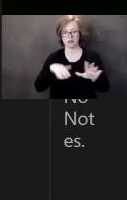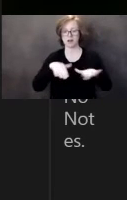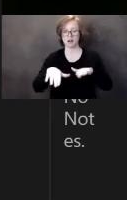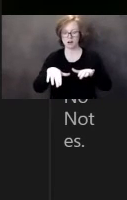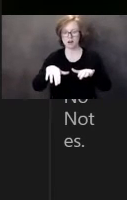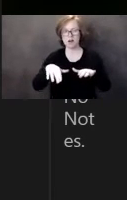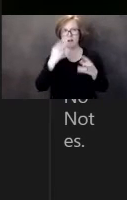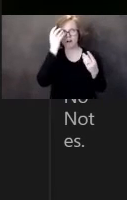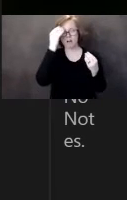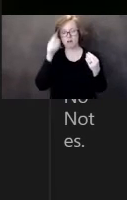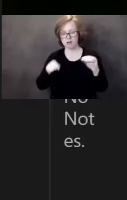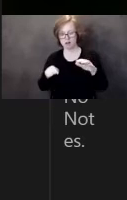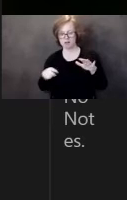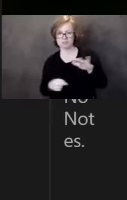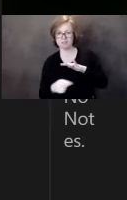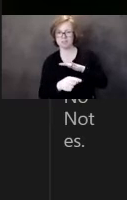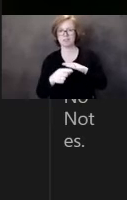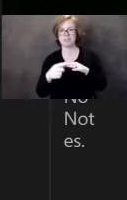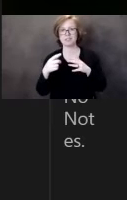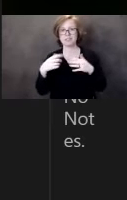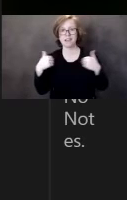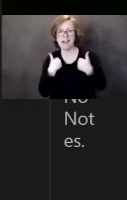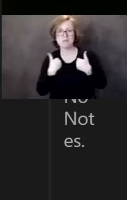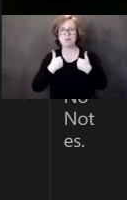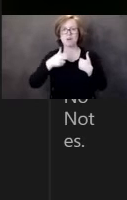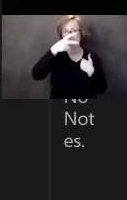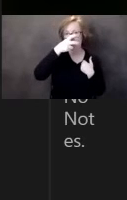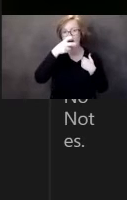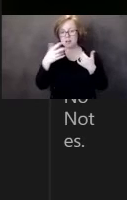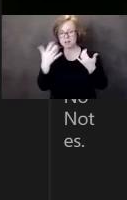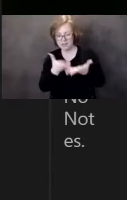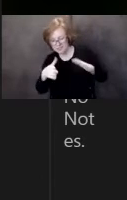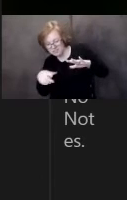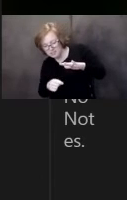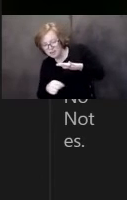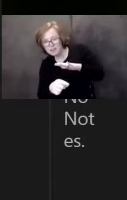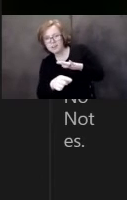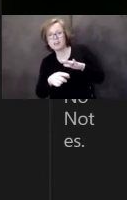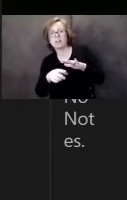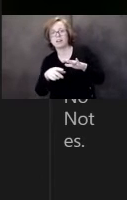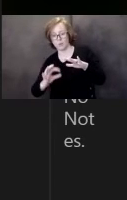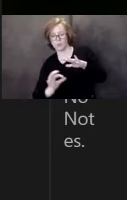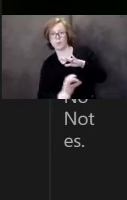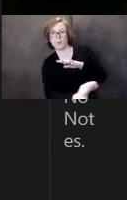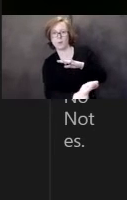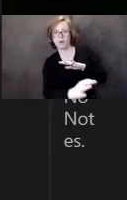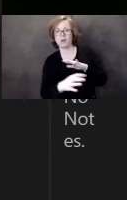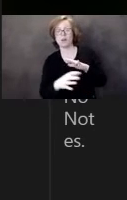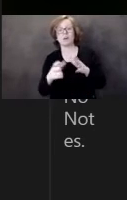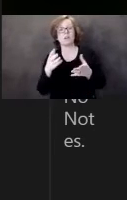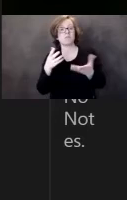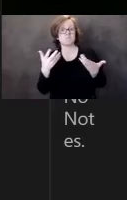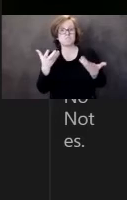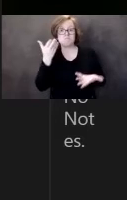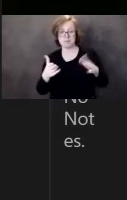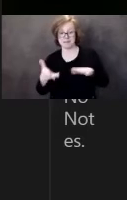tunnels, all those animals in there that decompose, that eat other pests, and that create water infiltration paths. So fascinating stuff.